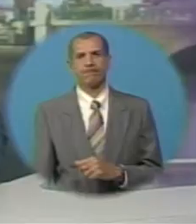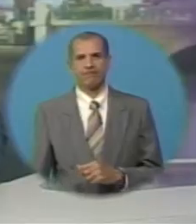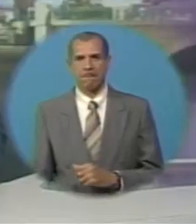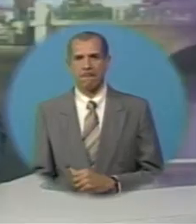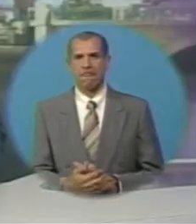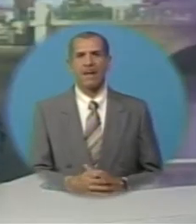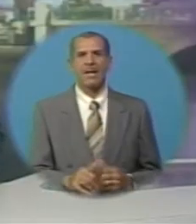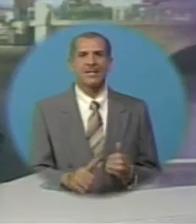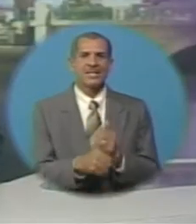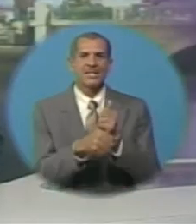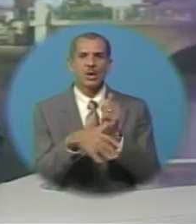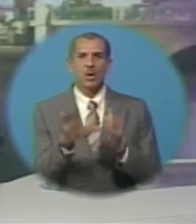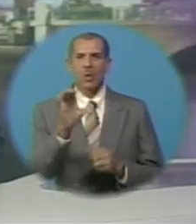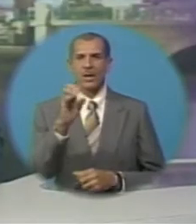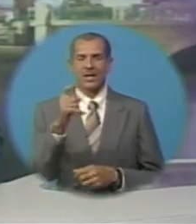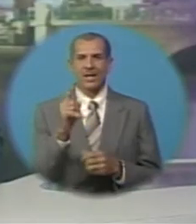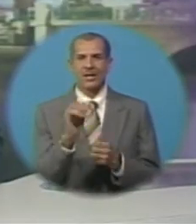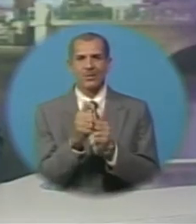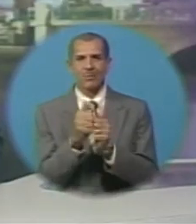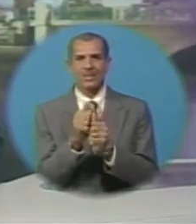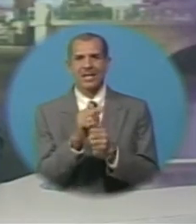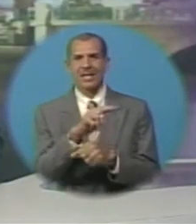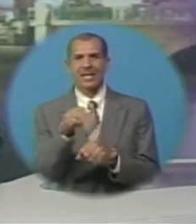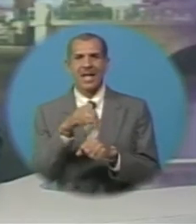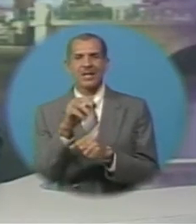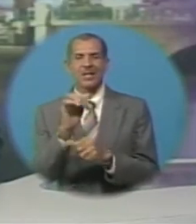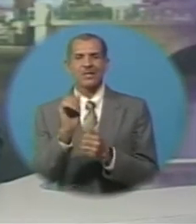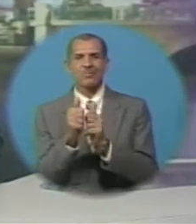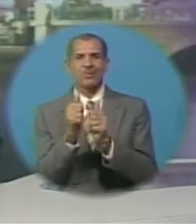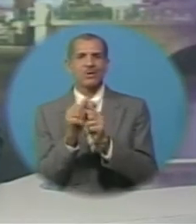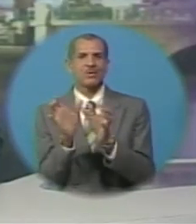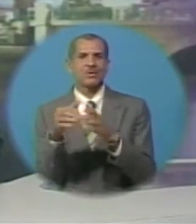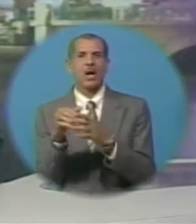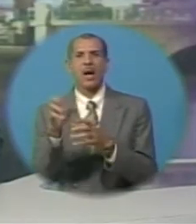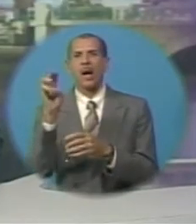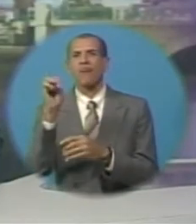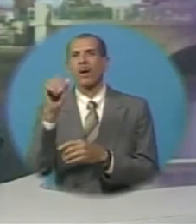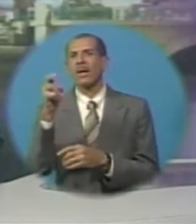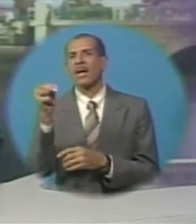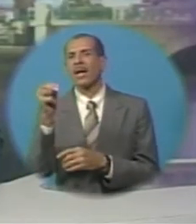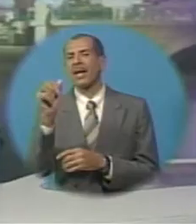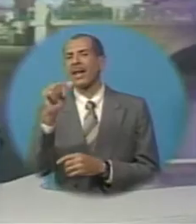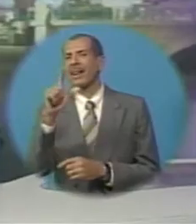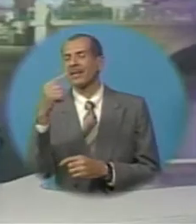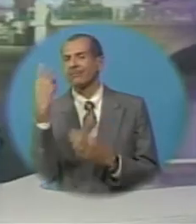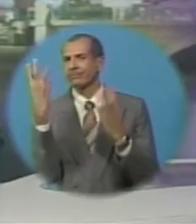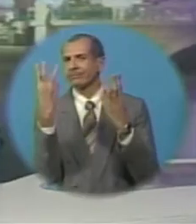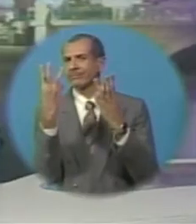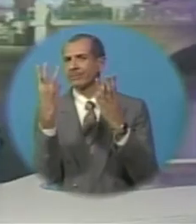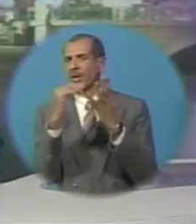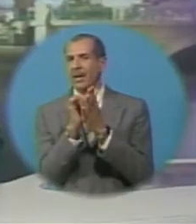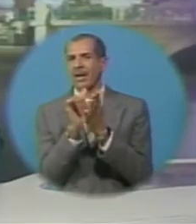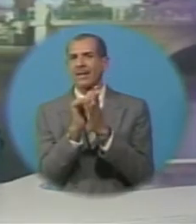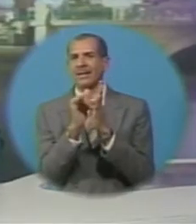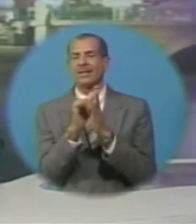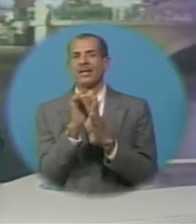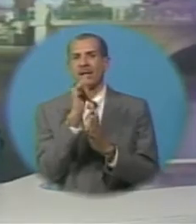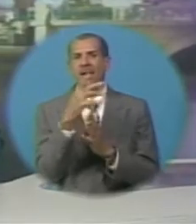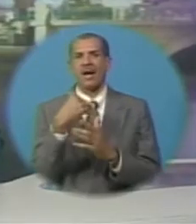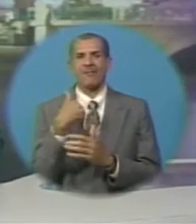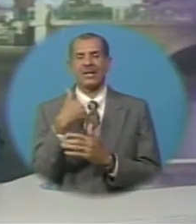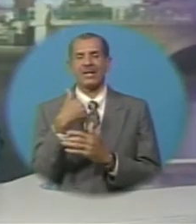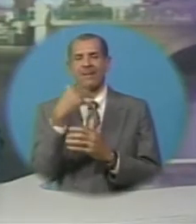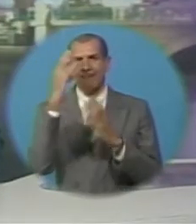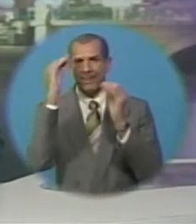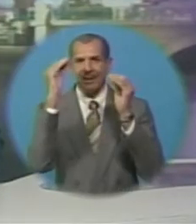Assistant Coordinator of Sports at the National Sports Council, Mona Aline, has expressed some concern over the lack of male teachers